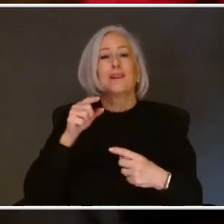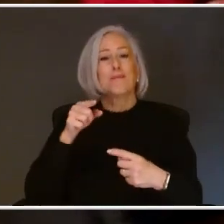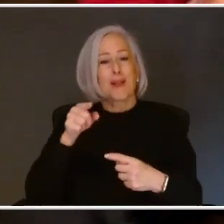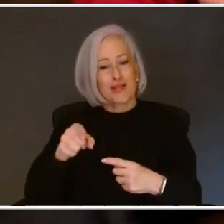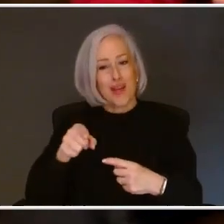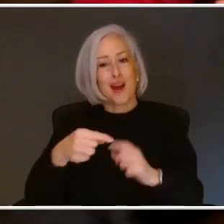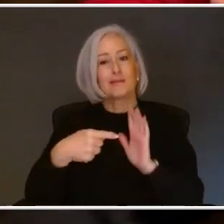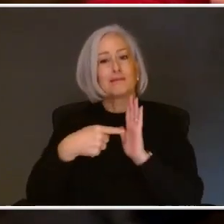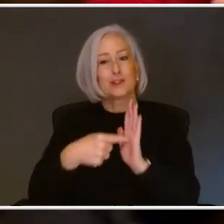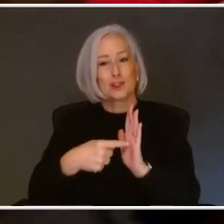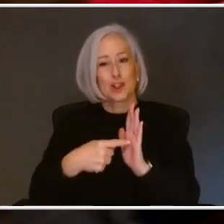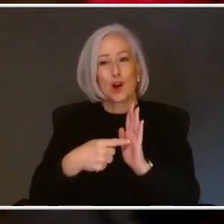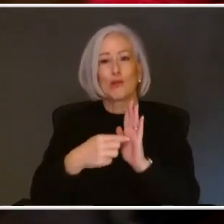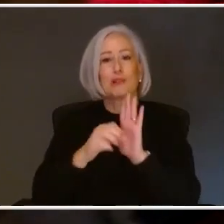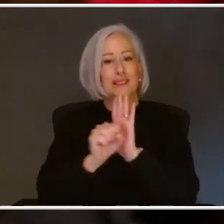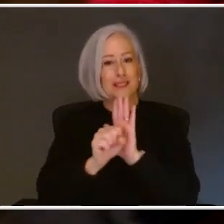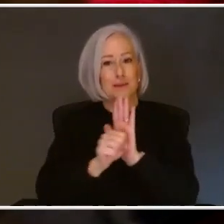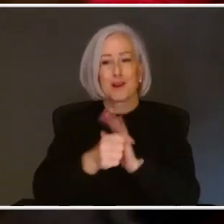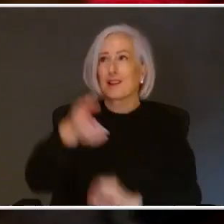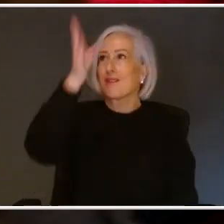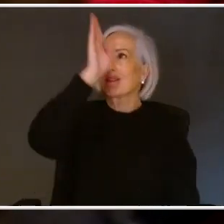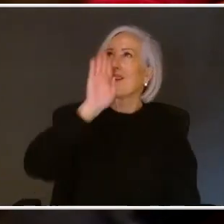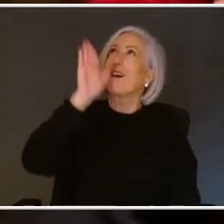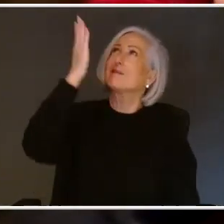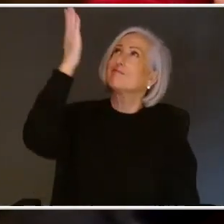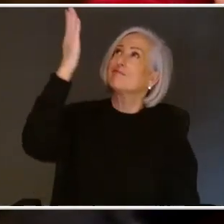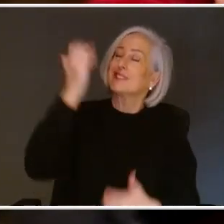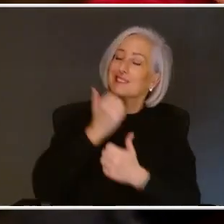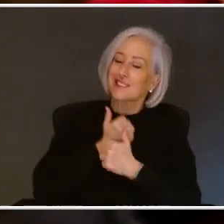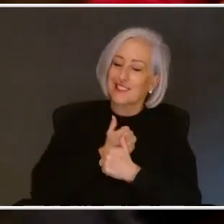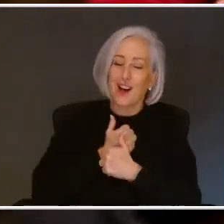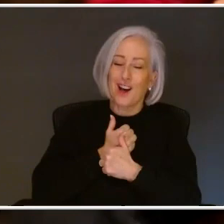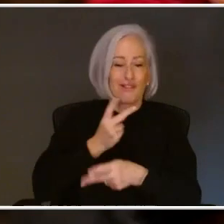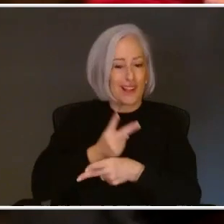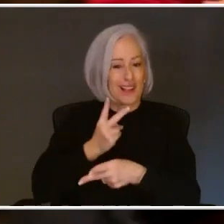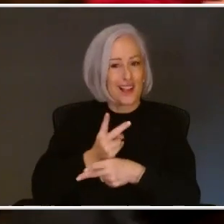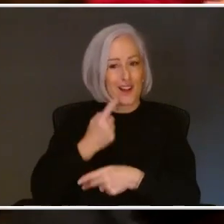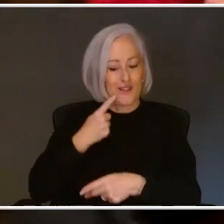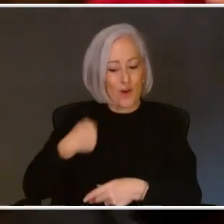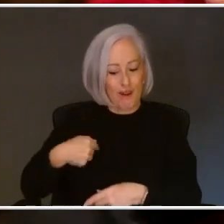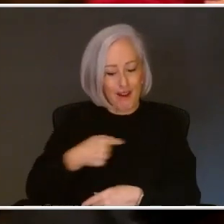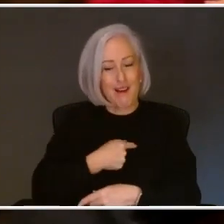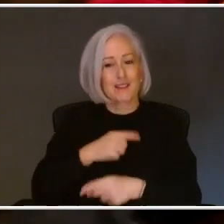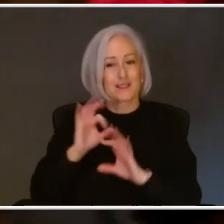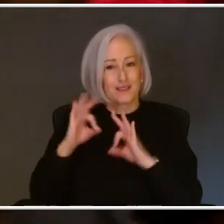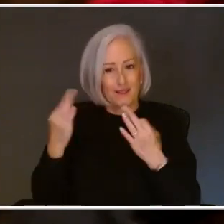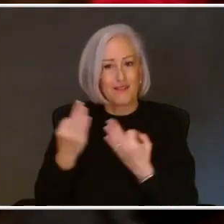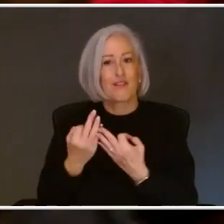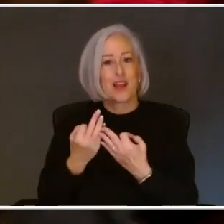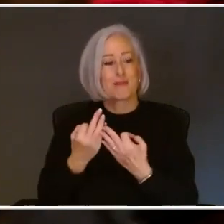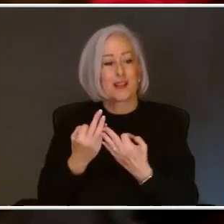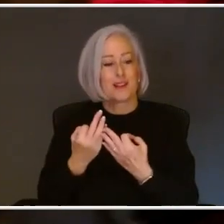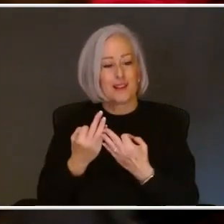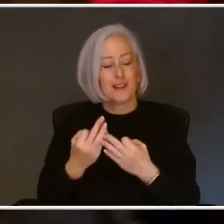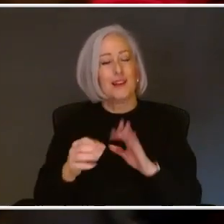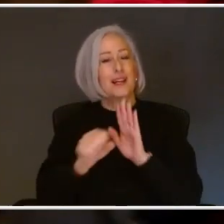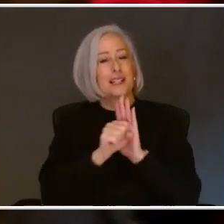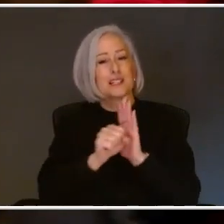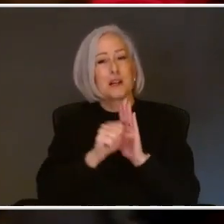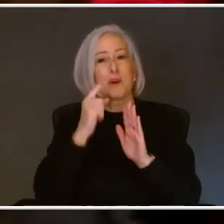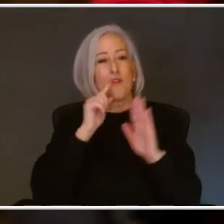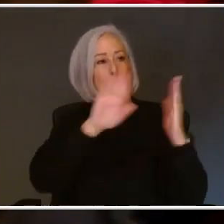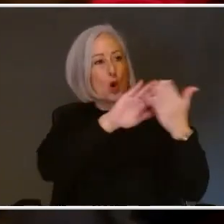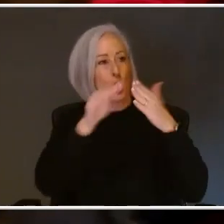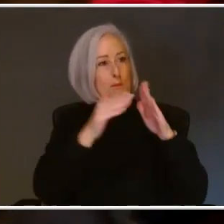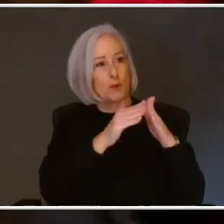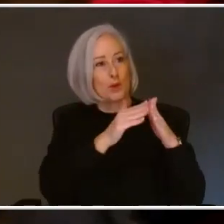of God's love and care for us as a family, and a symbol of our community that rallied around us and helped us